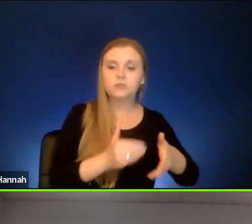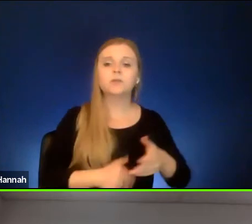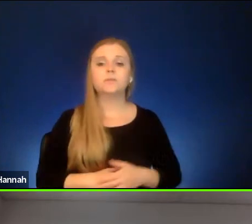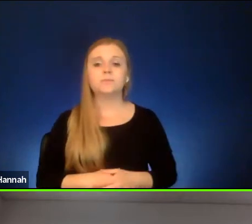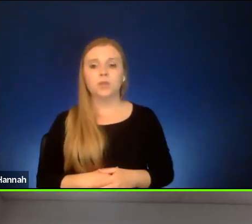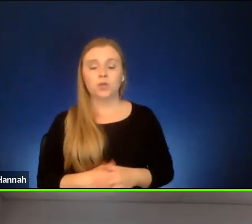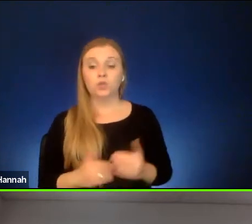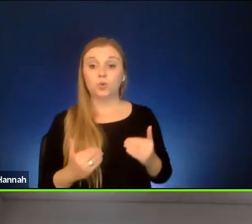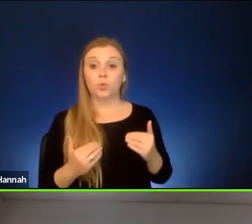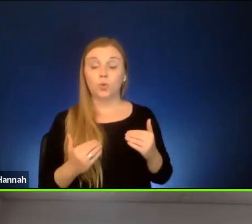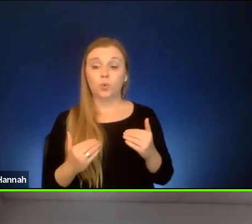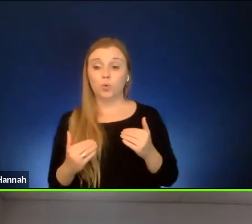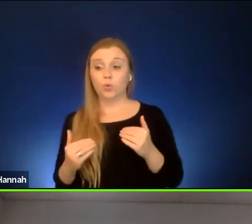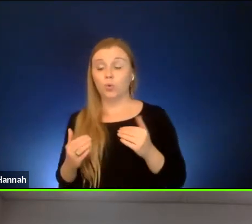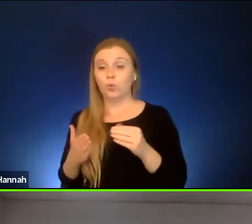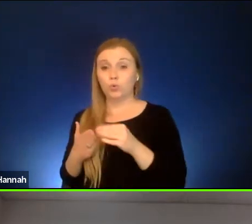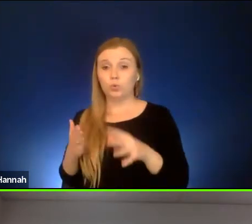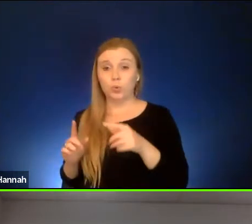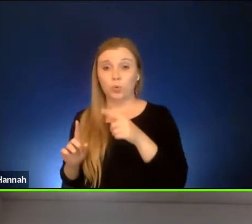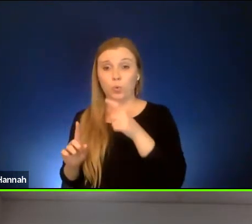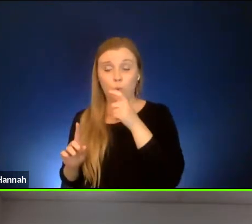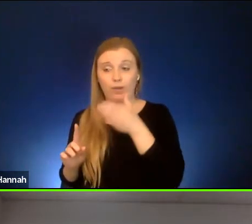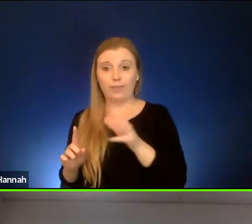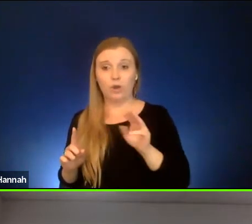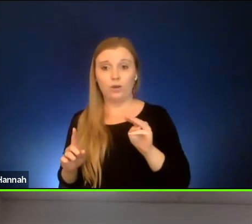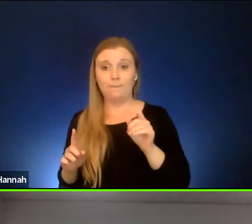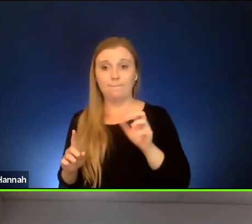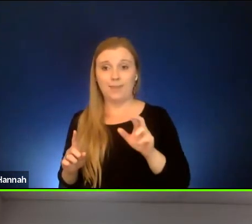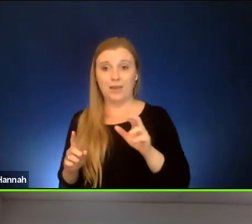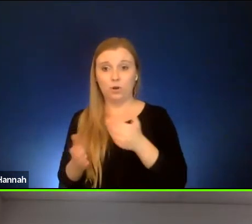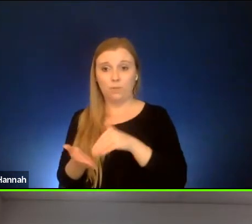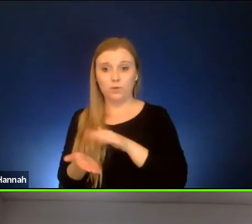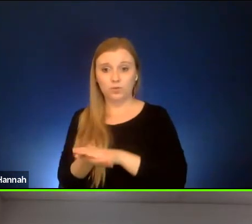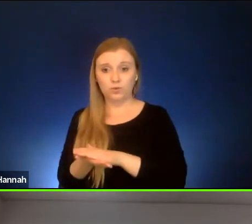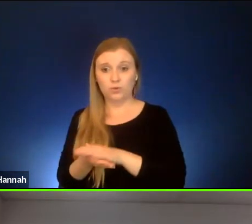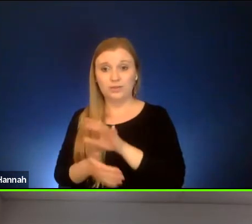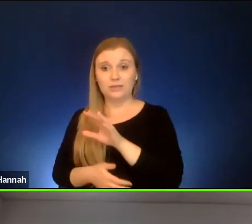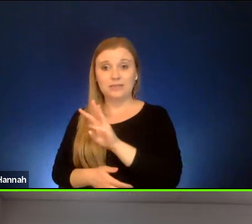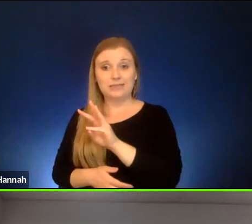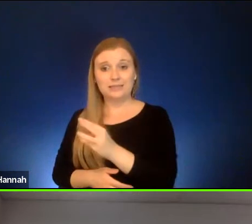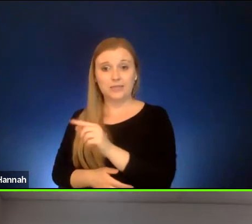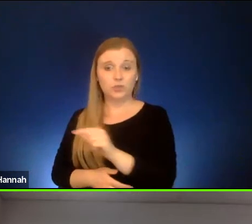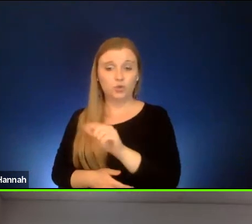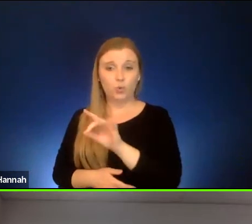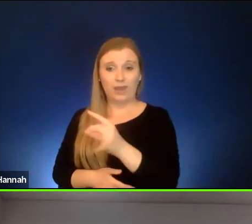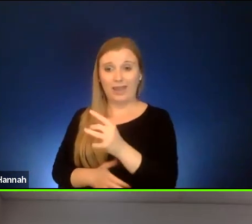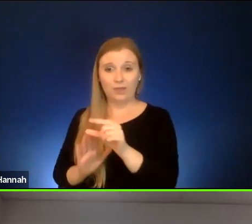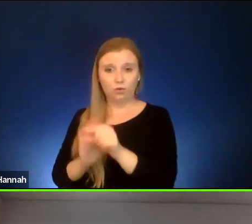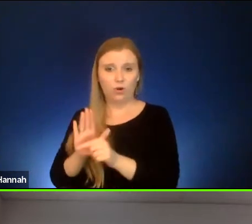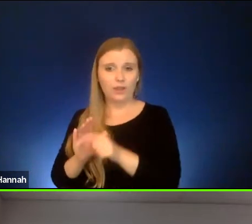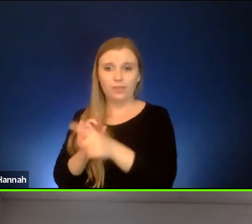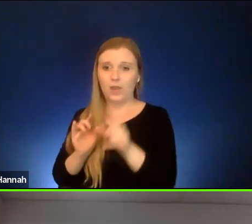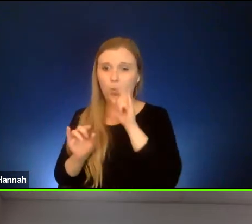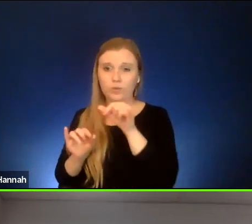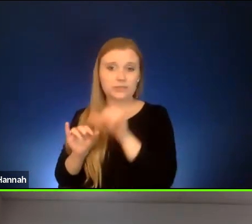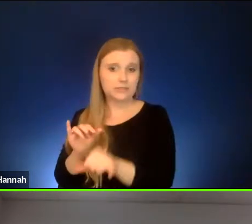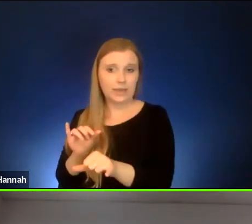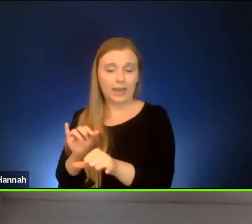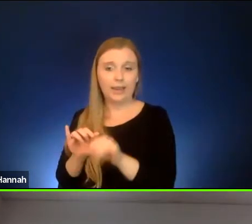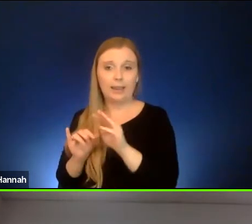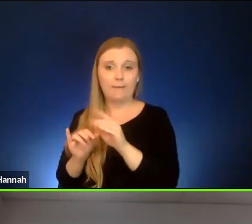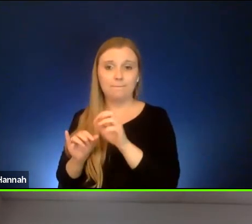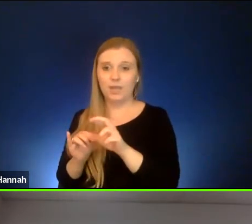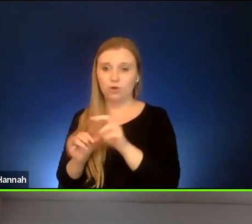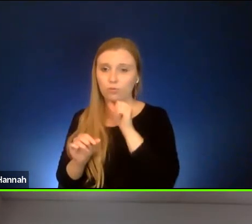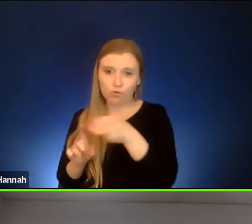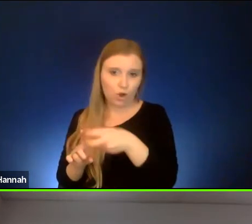over at Maynard Middle School are in 6th to 8th grade. They will all remain at Maynard Middle School. They will not be